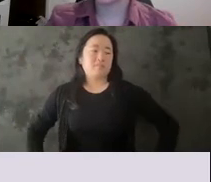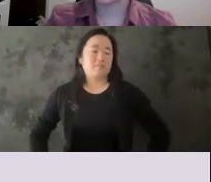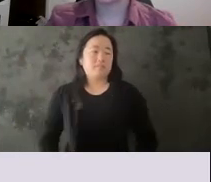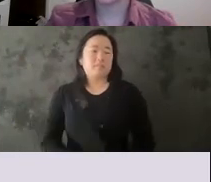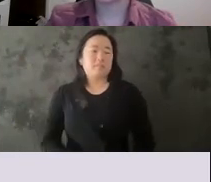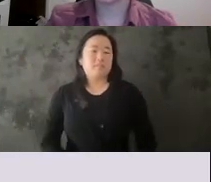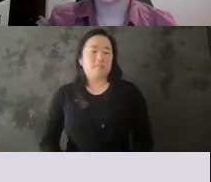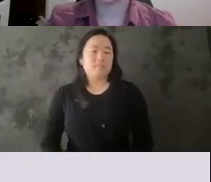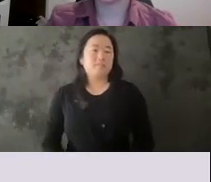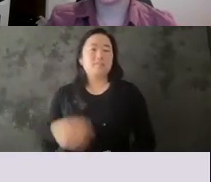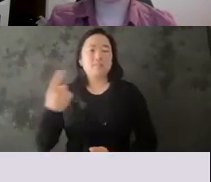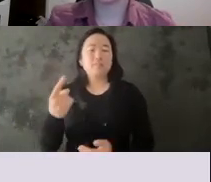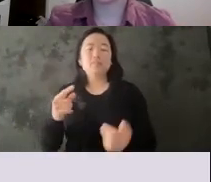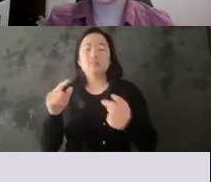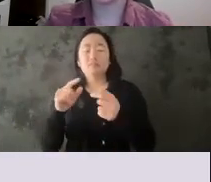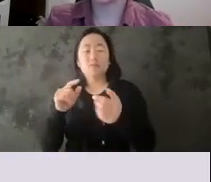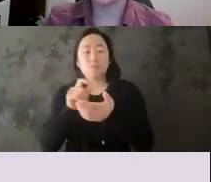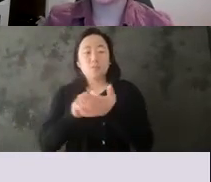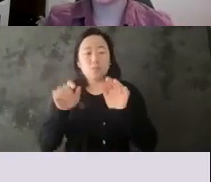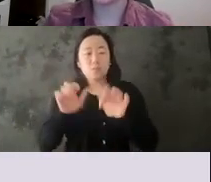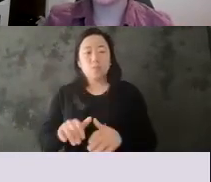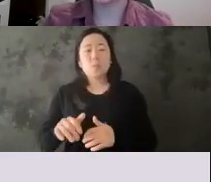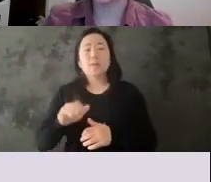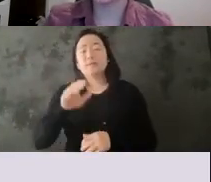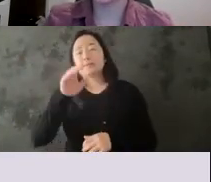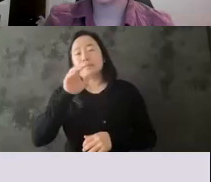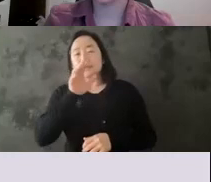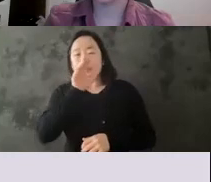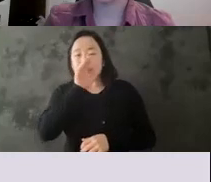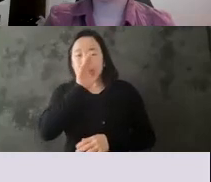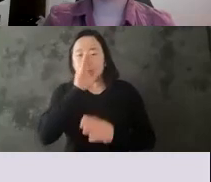So someone wrote, speaking softly. Thank you. That could be another behavioral response.